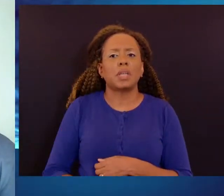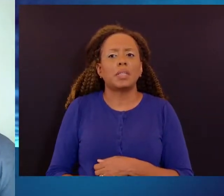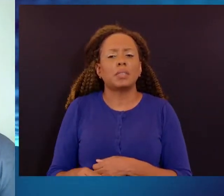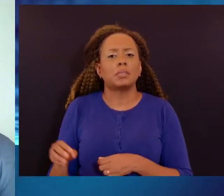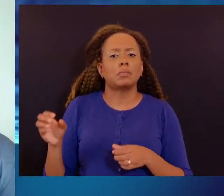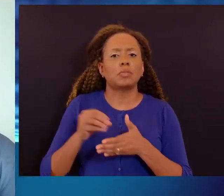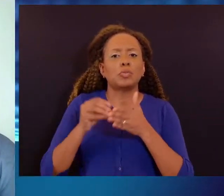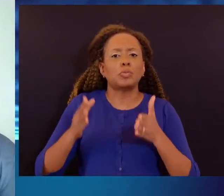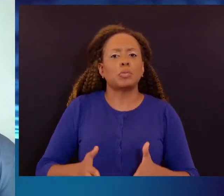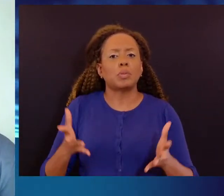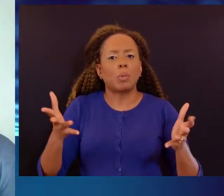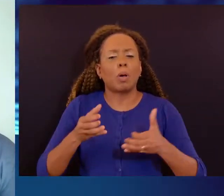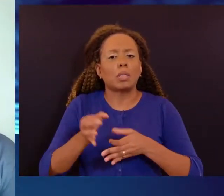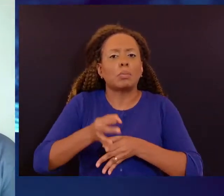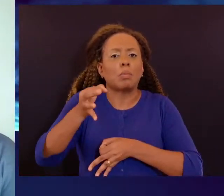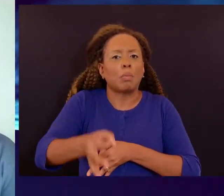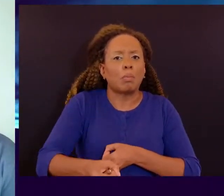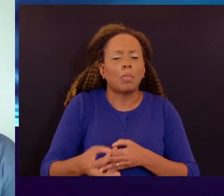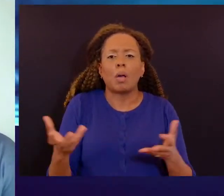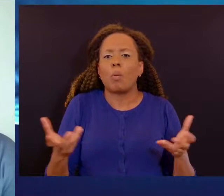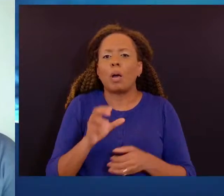overall persons testing this year?